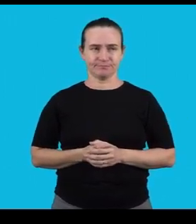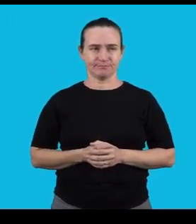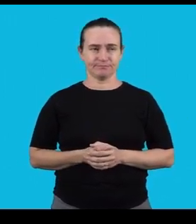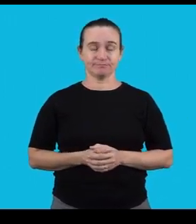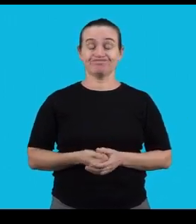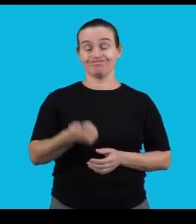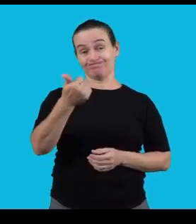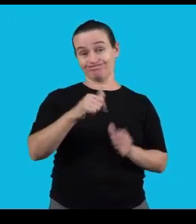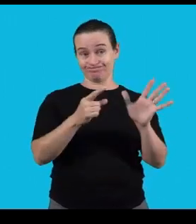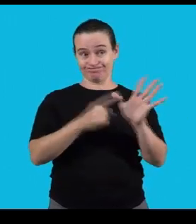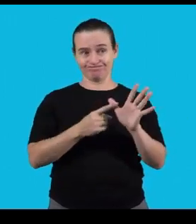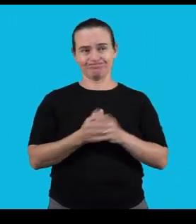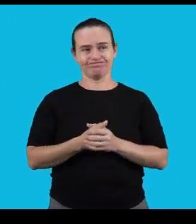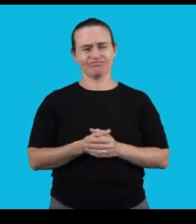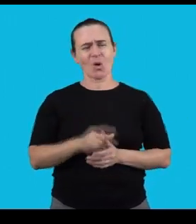it.